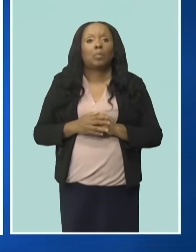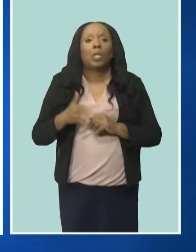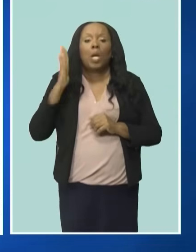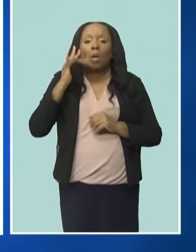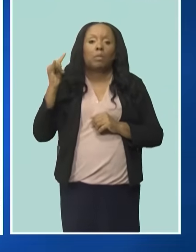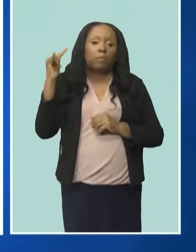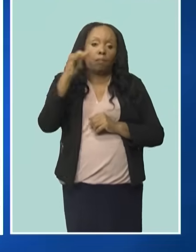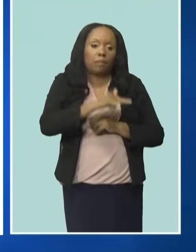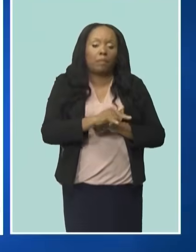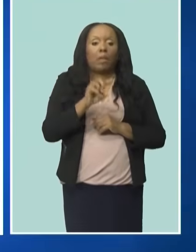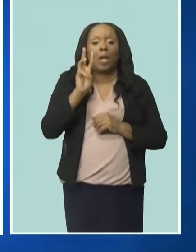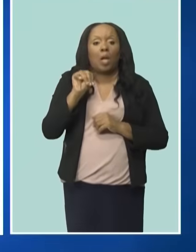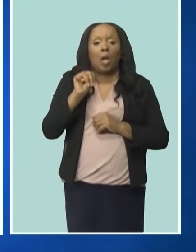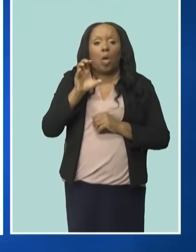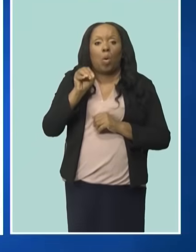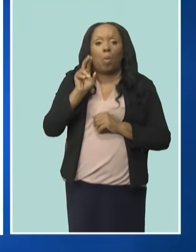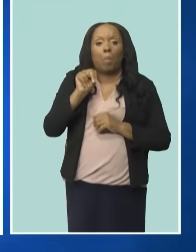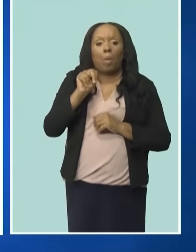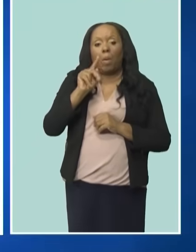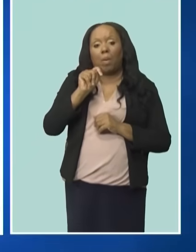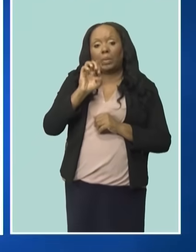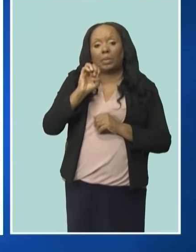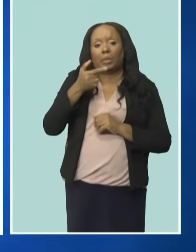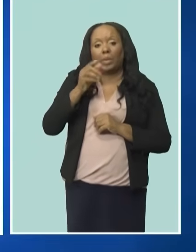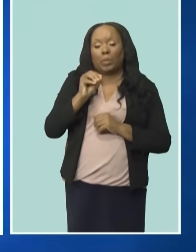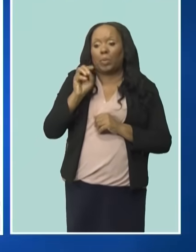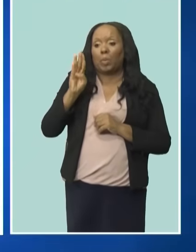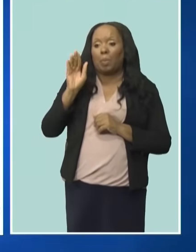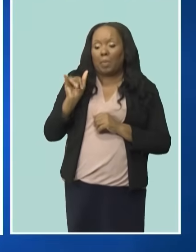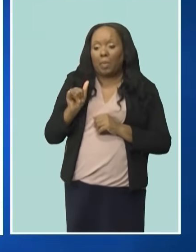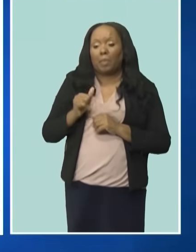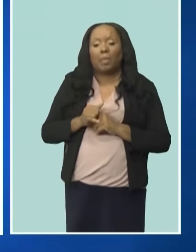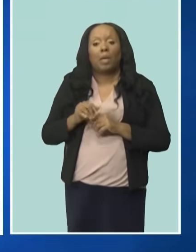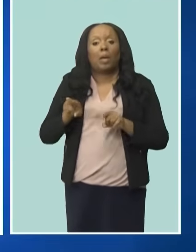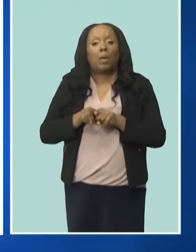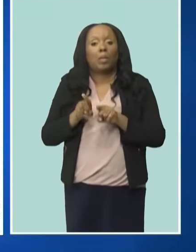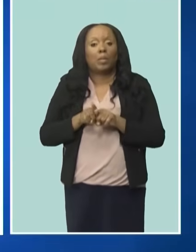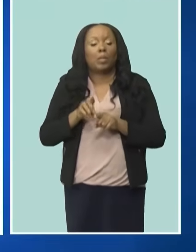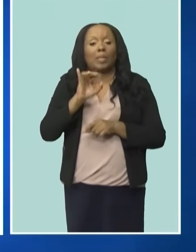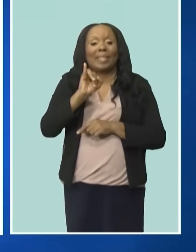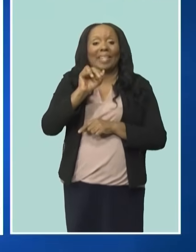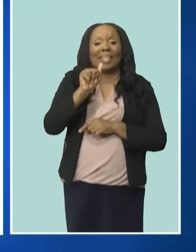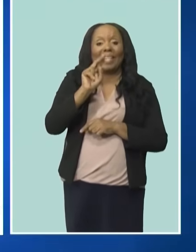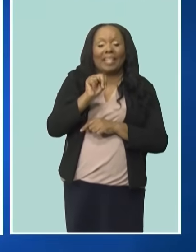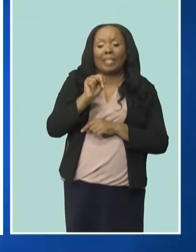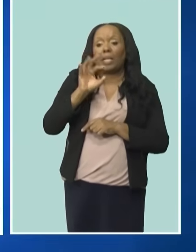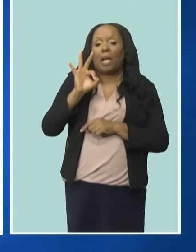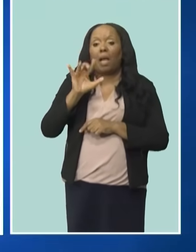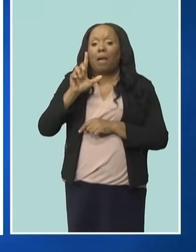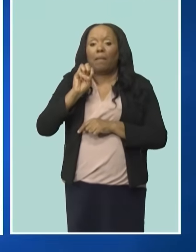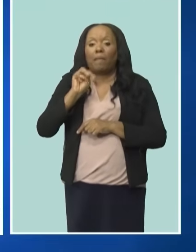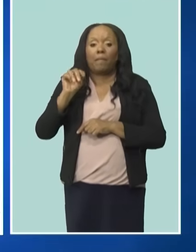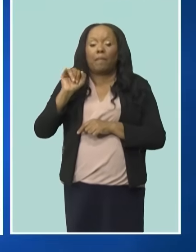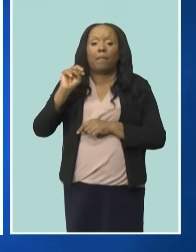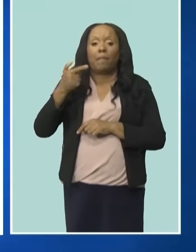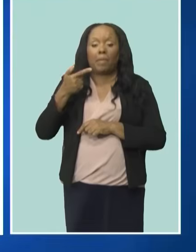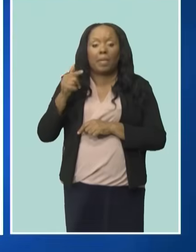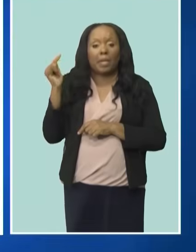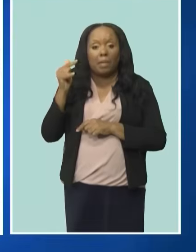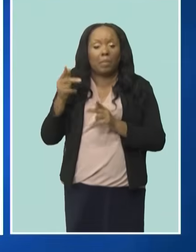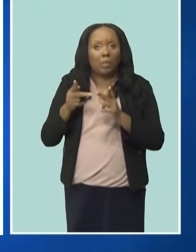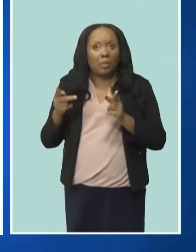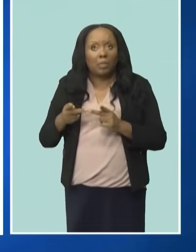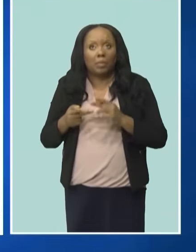do an assessment of the Montego Bay Airport as well as the Ian Fleming Airport. It is likely that we'll have to use Norway and